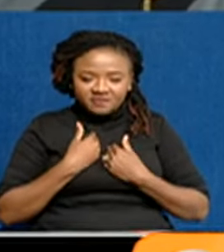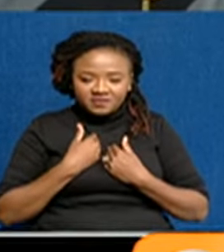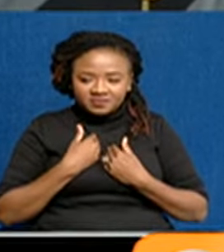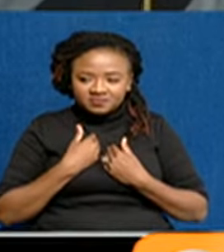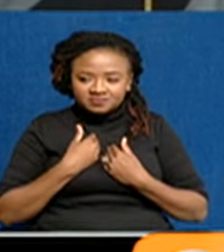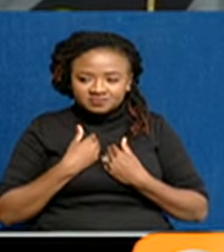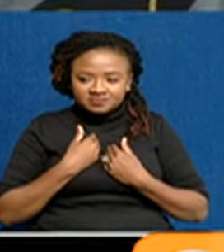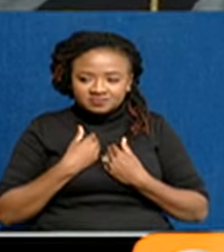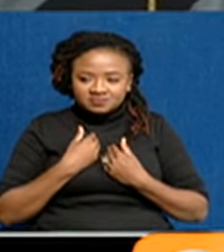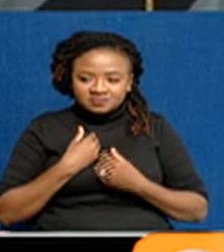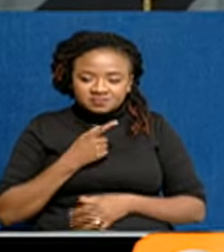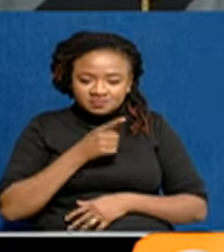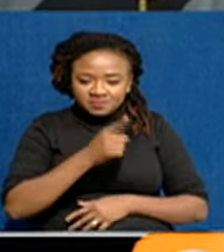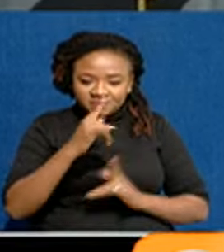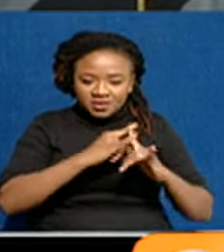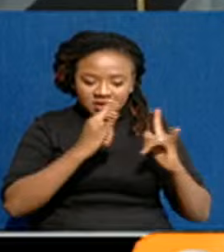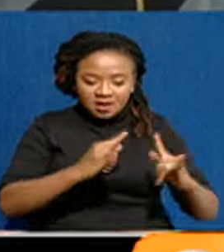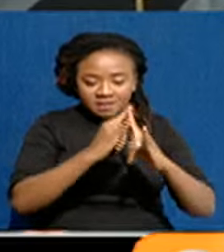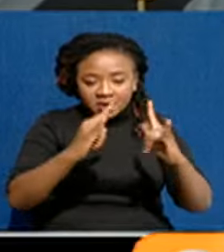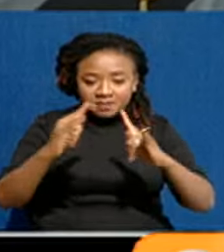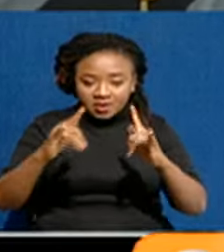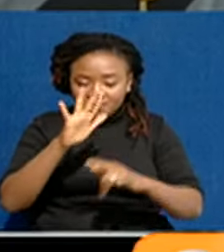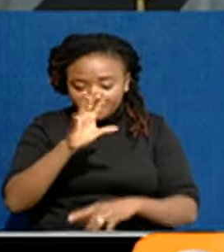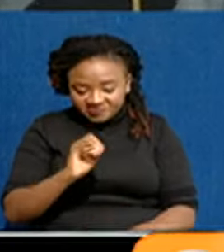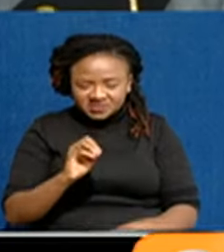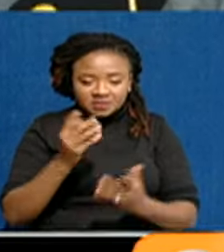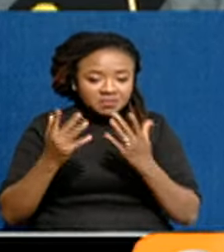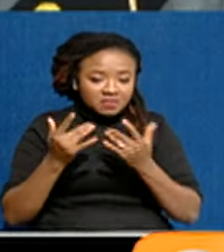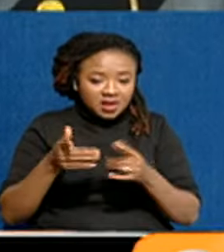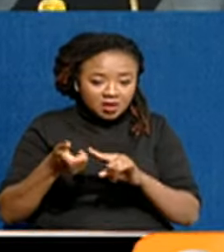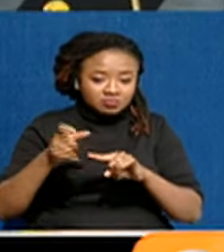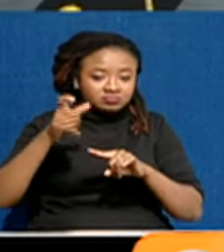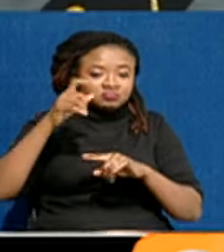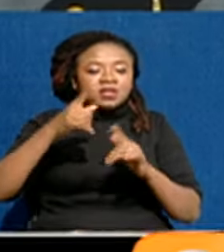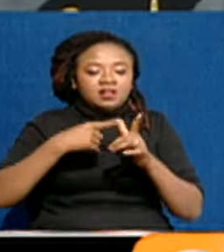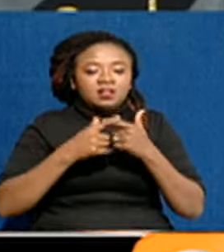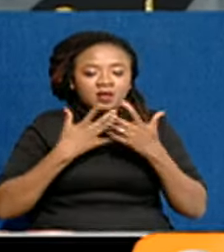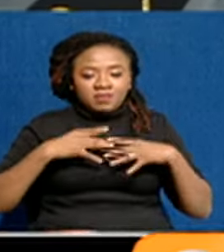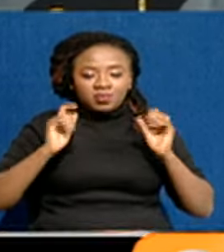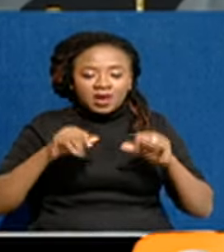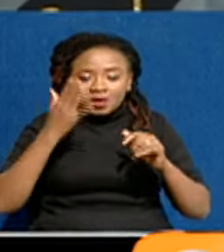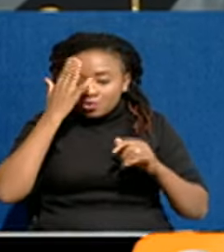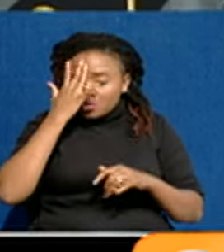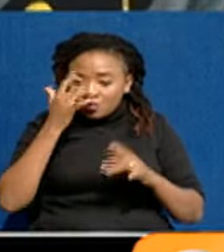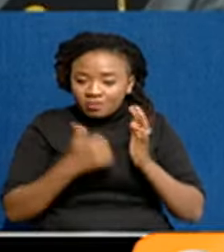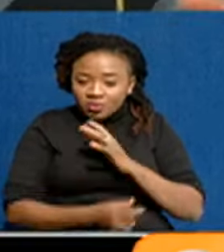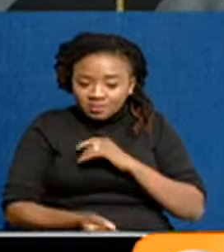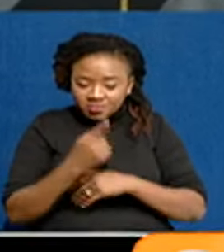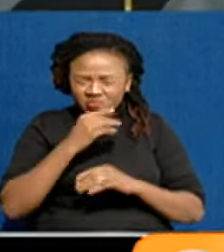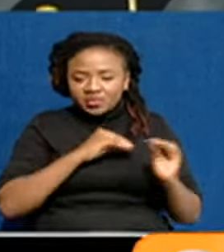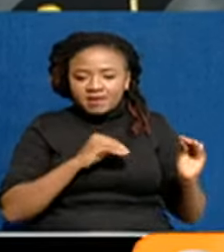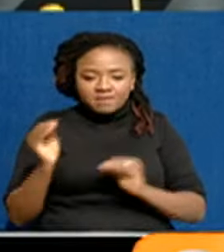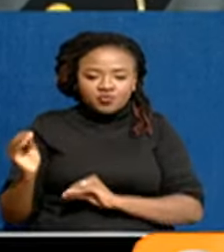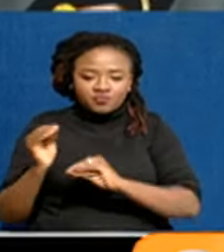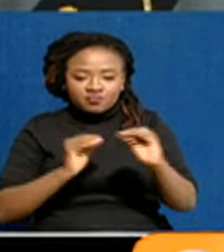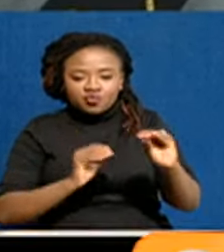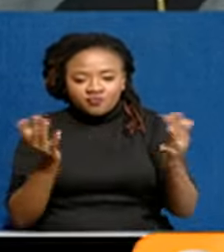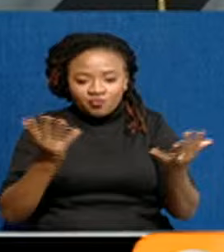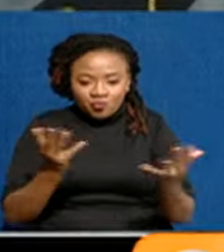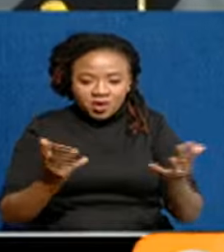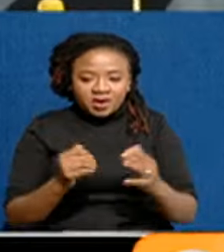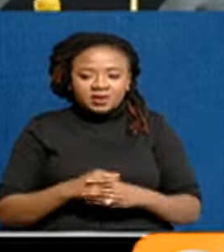are 50, they may have increased, and we need to get the tally by tomorrow. Okay. So that people know where to go. So you don't just tell people to move to higher ground, you also tell them